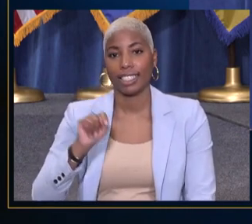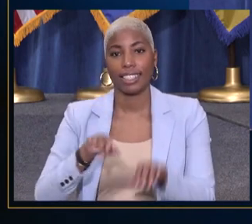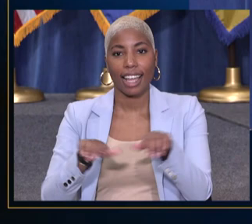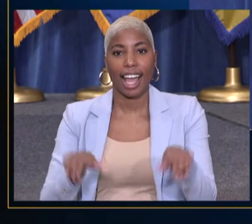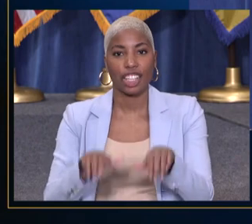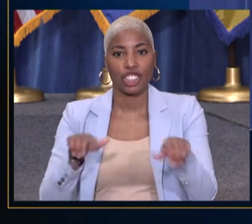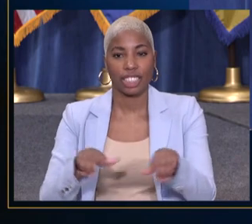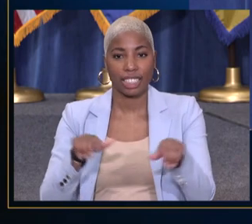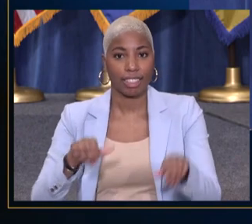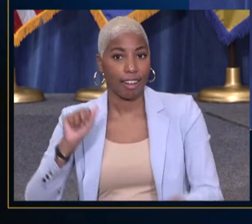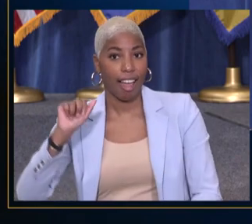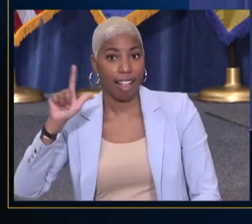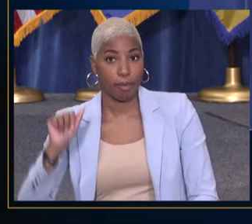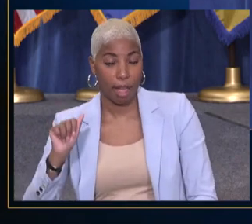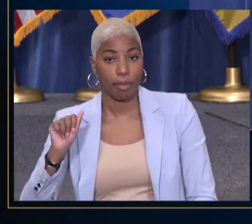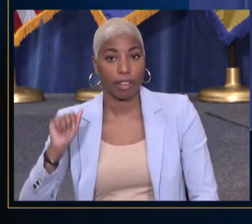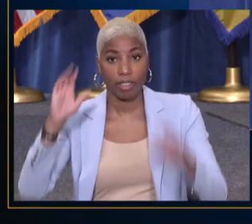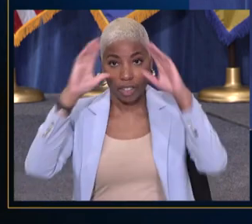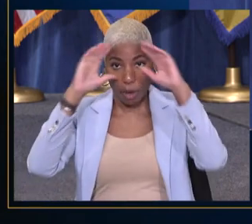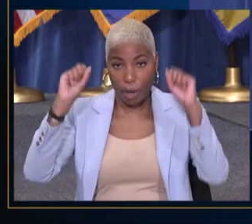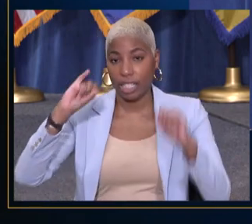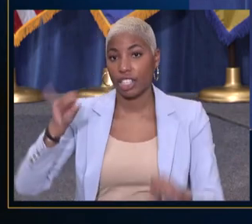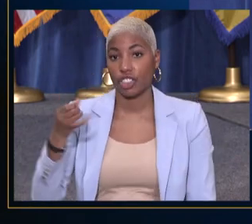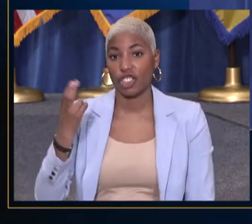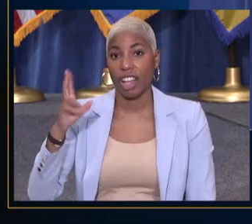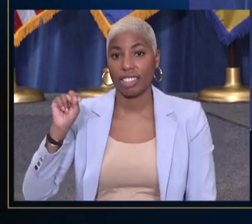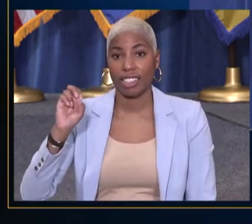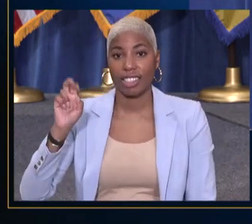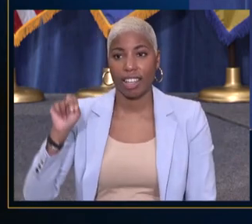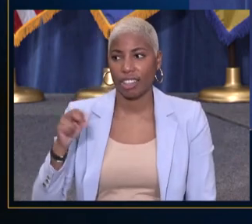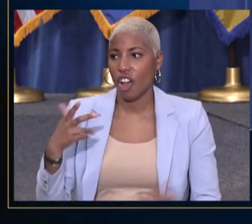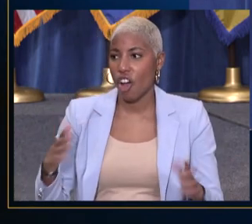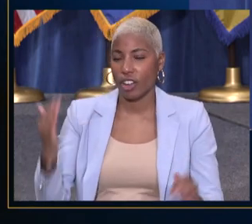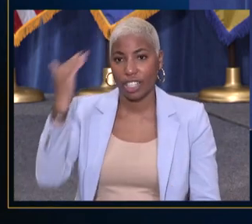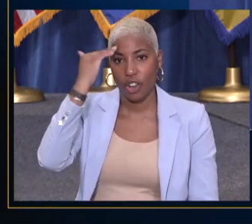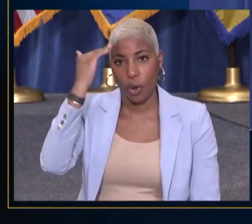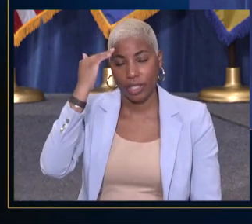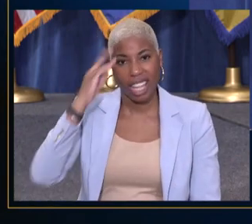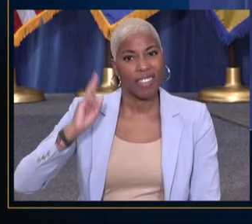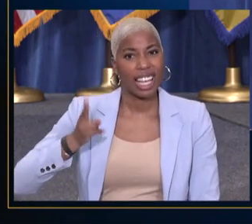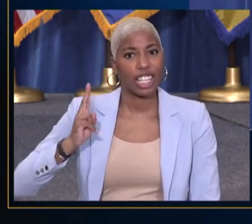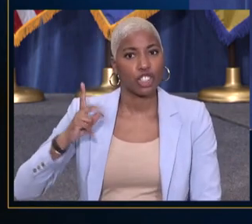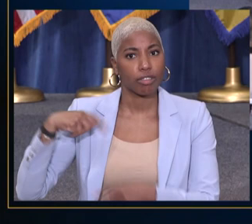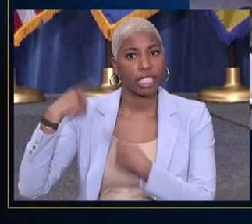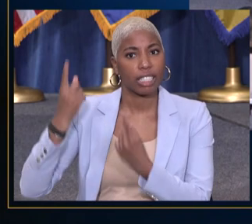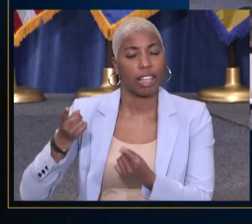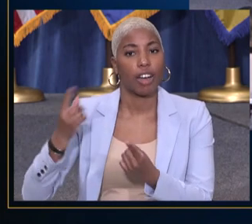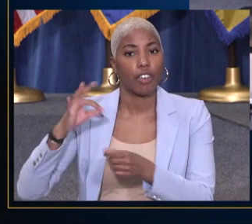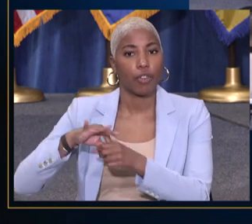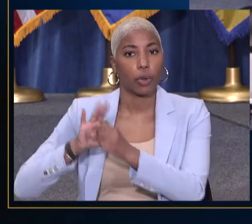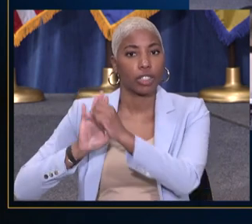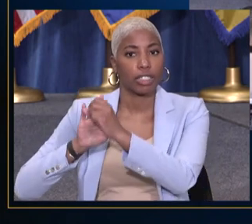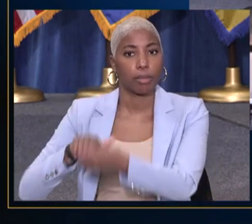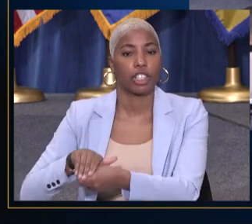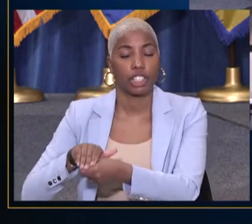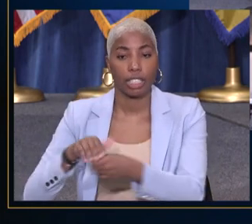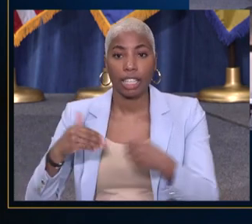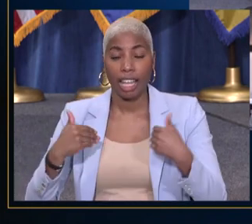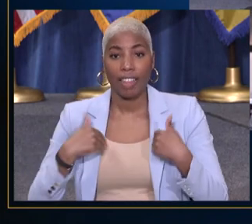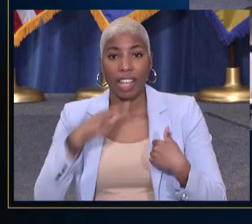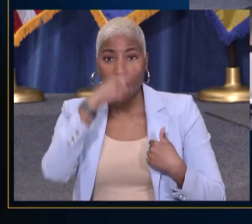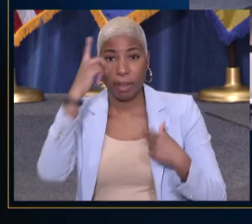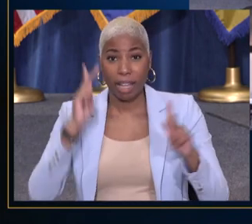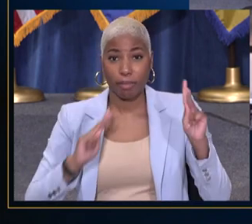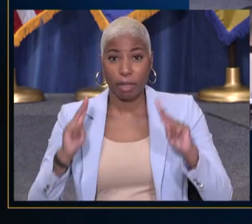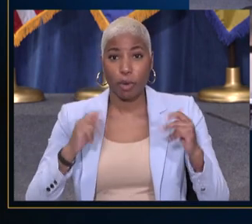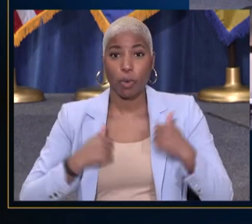know President Johnson's well aware of. They have a history of voter suppression. We also had, you know, black folks with sewage in their yard, and so we